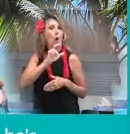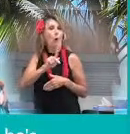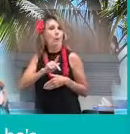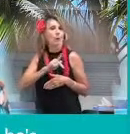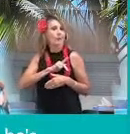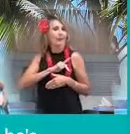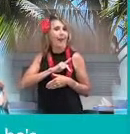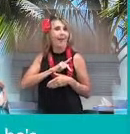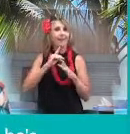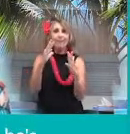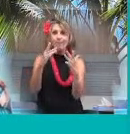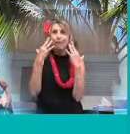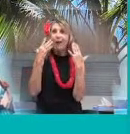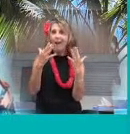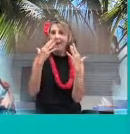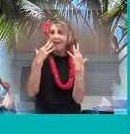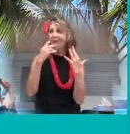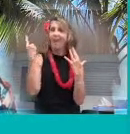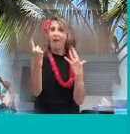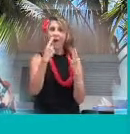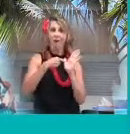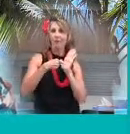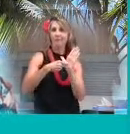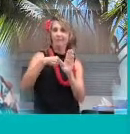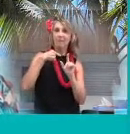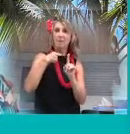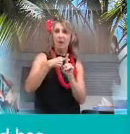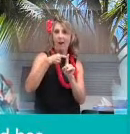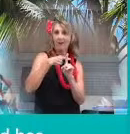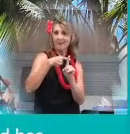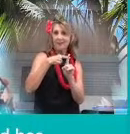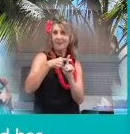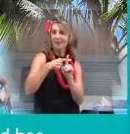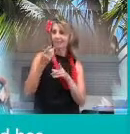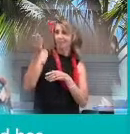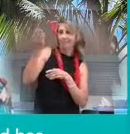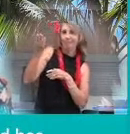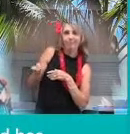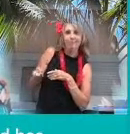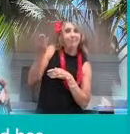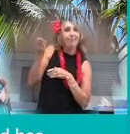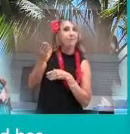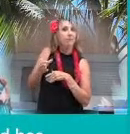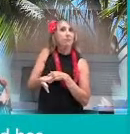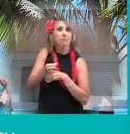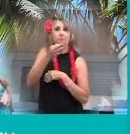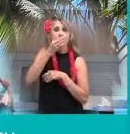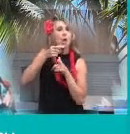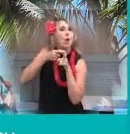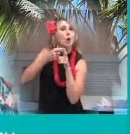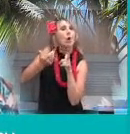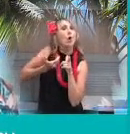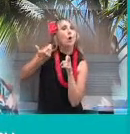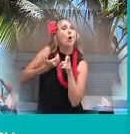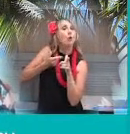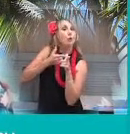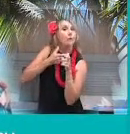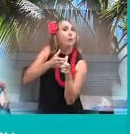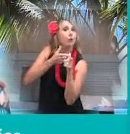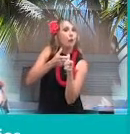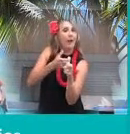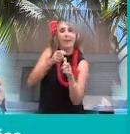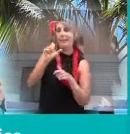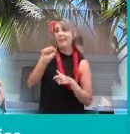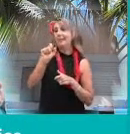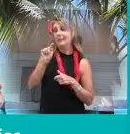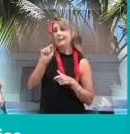energy to any situation in which she's involved. Madame Szabo is an incredible running coach and has led the St. Anne Gators to